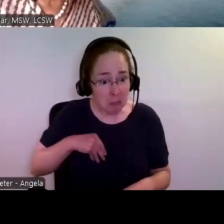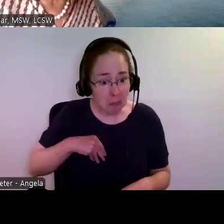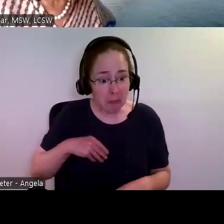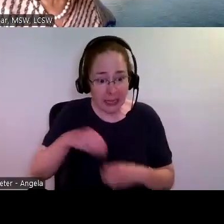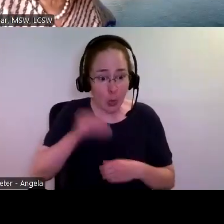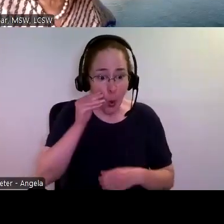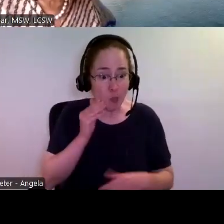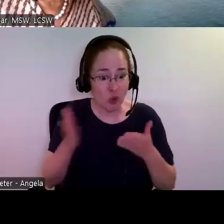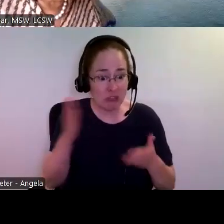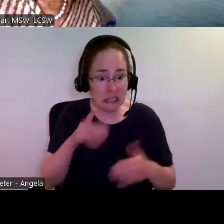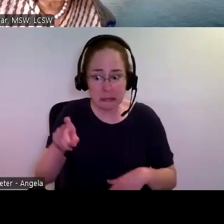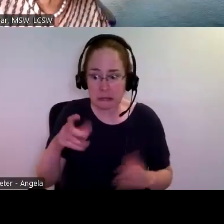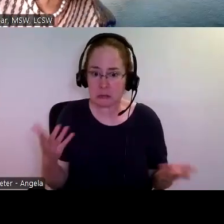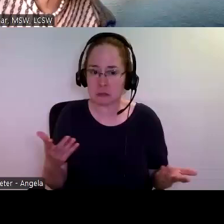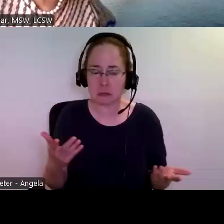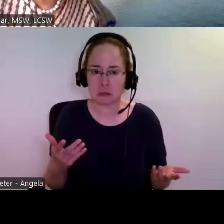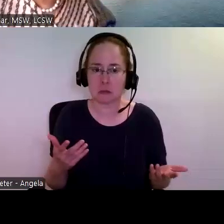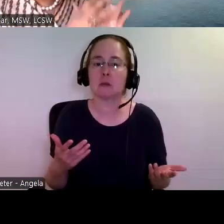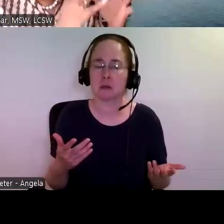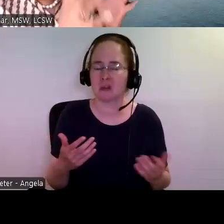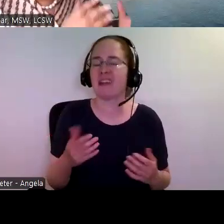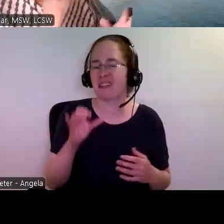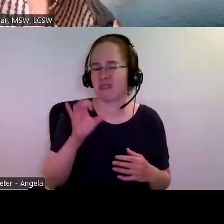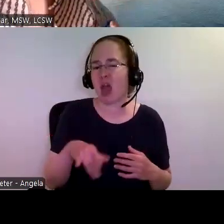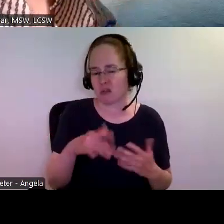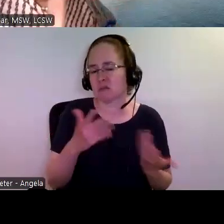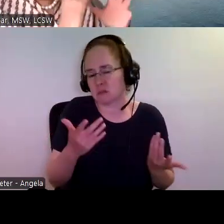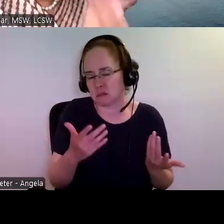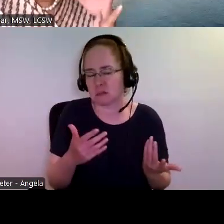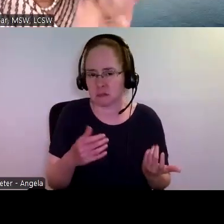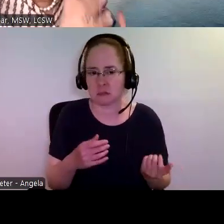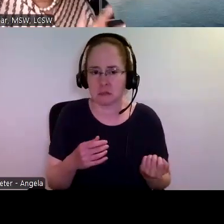in-home services? Those are the kinds of,